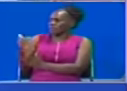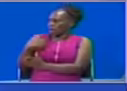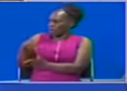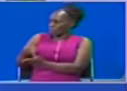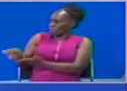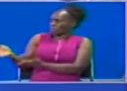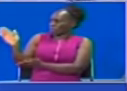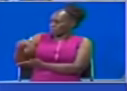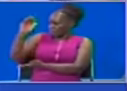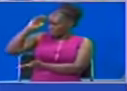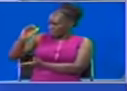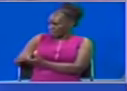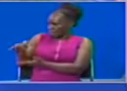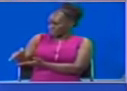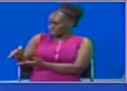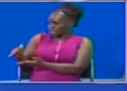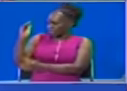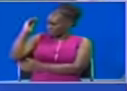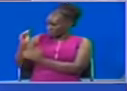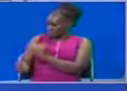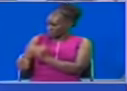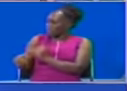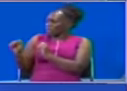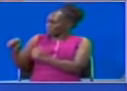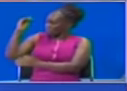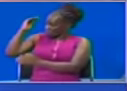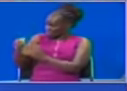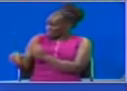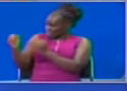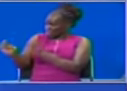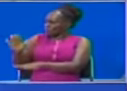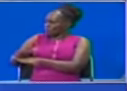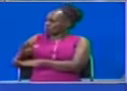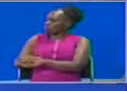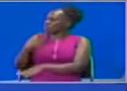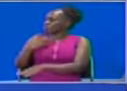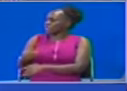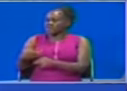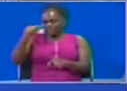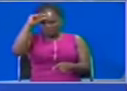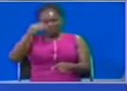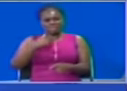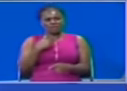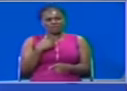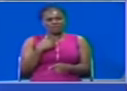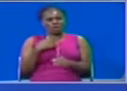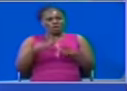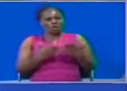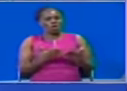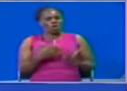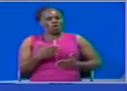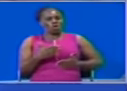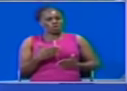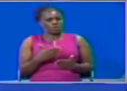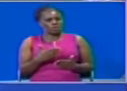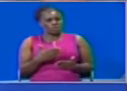plan because we believe this strike will end. And this strike can end if there is goodwill on the side of the government, there's goodwill on the union, which we know